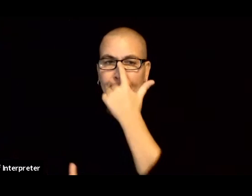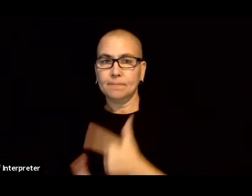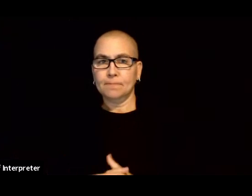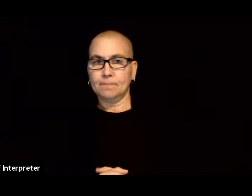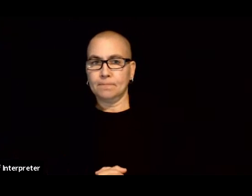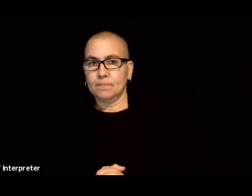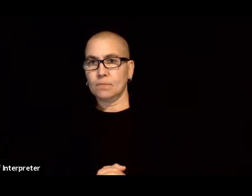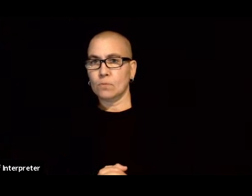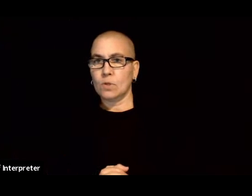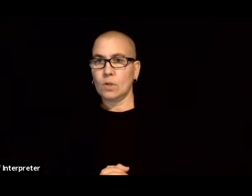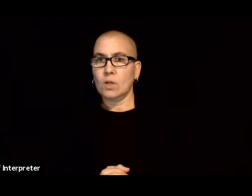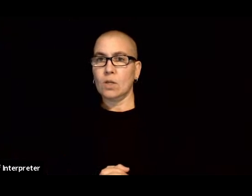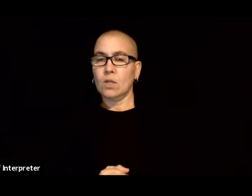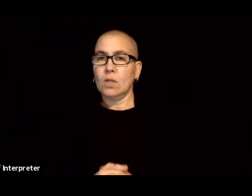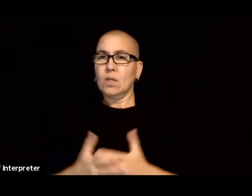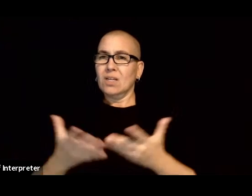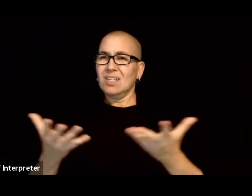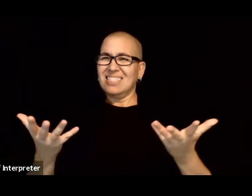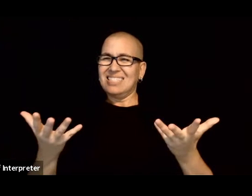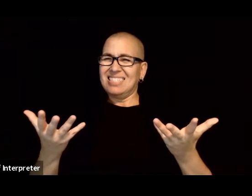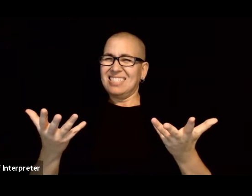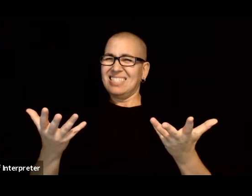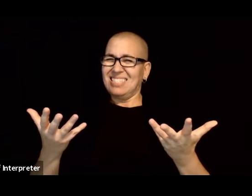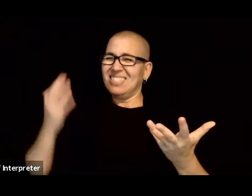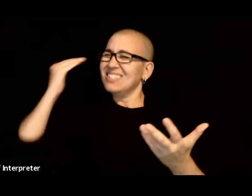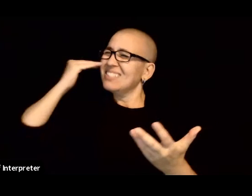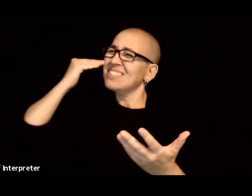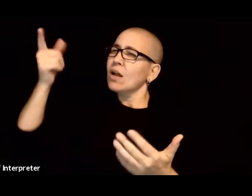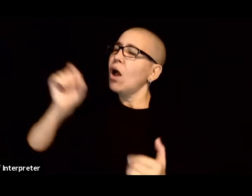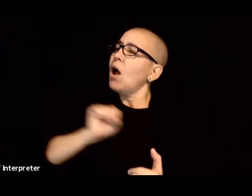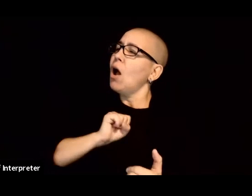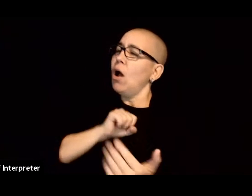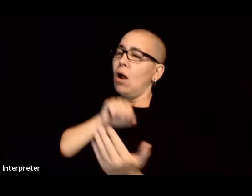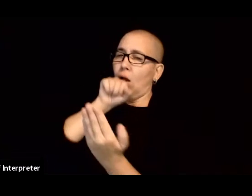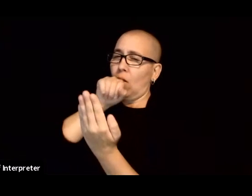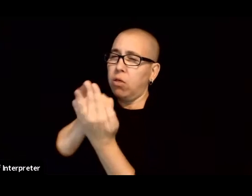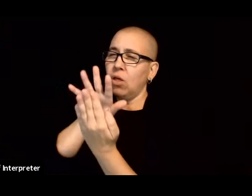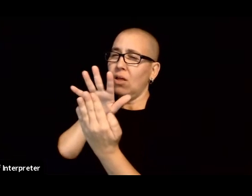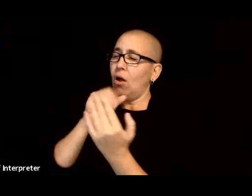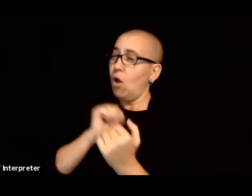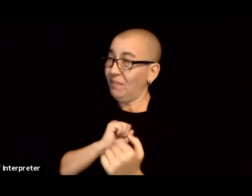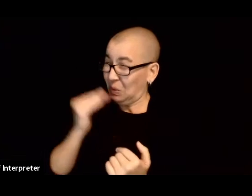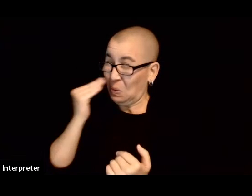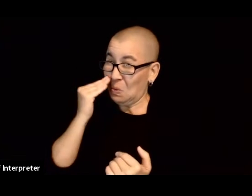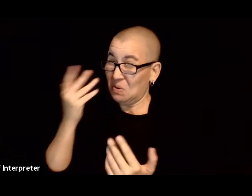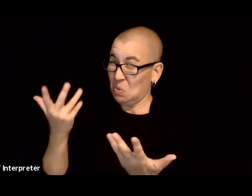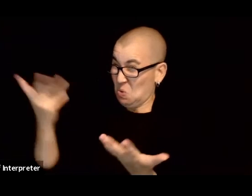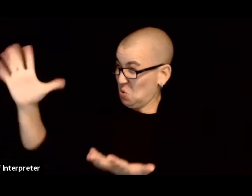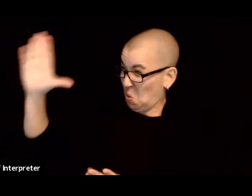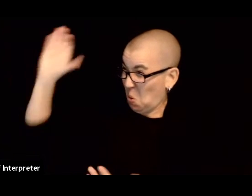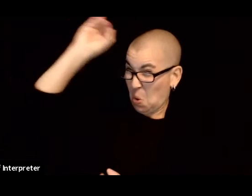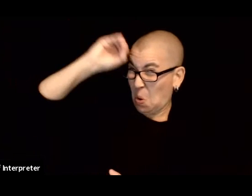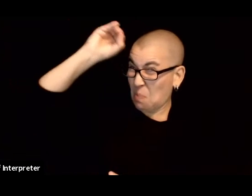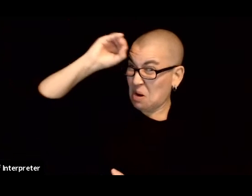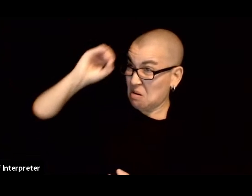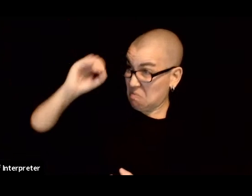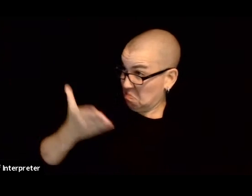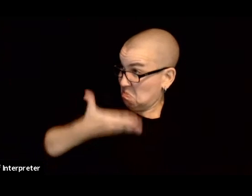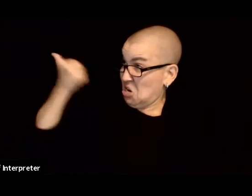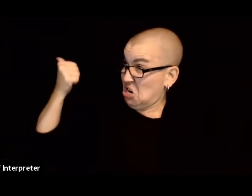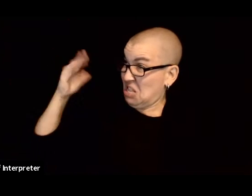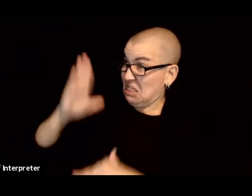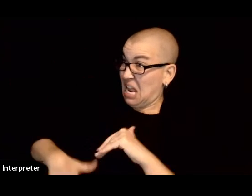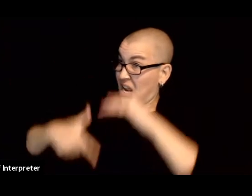of a cough shield for the most part. Is that something that you think is fine in restaurant settings in